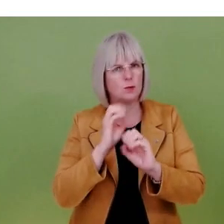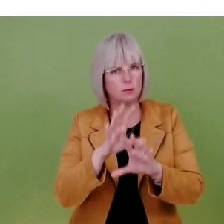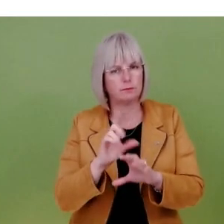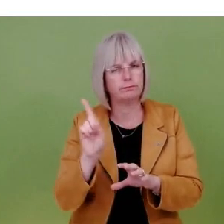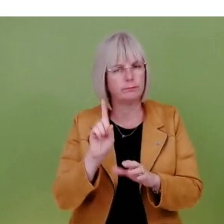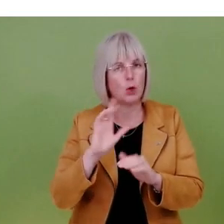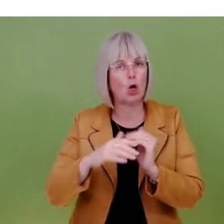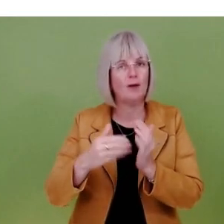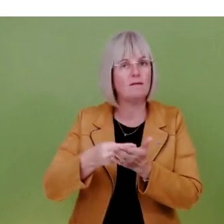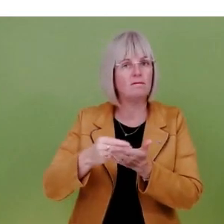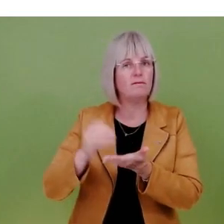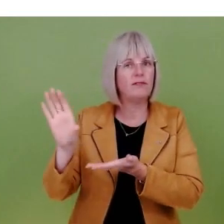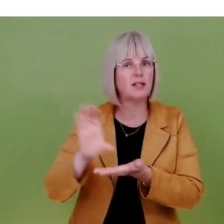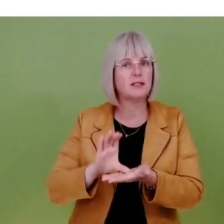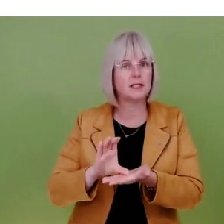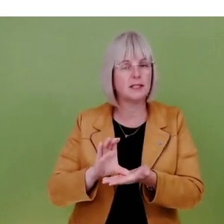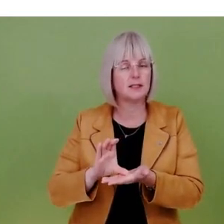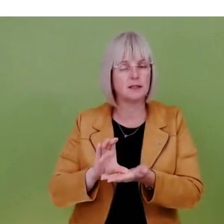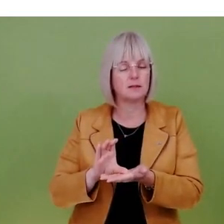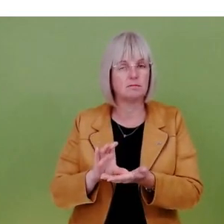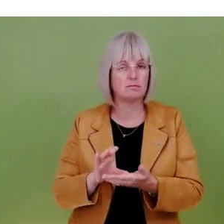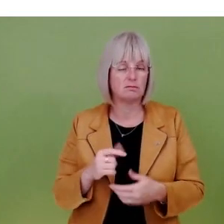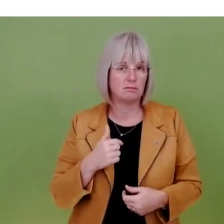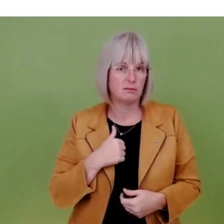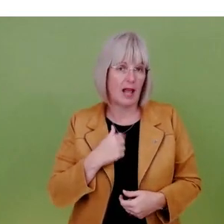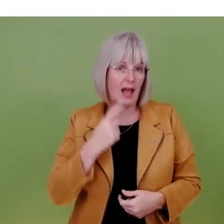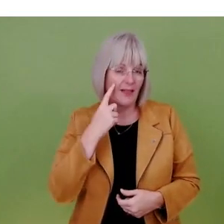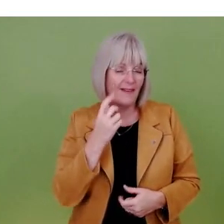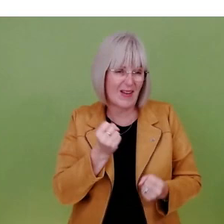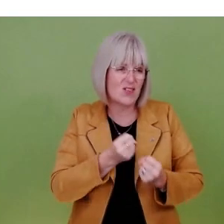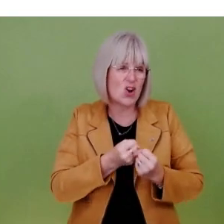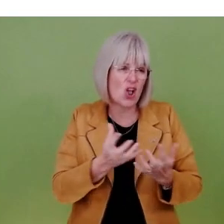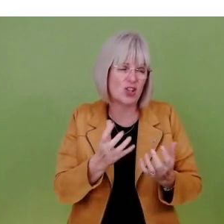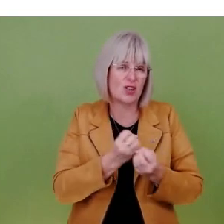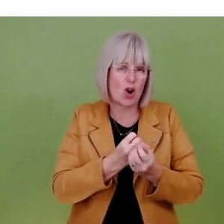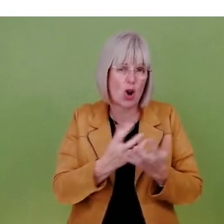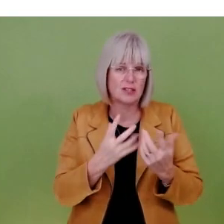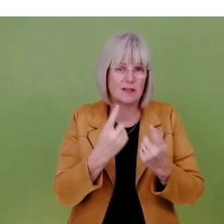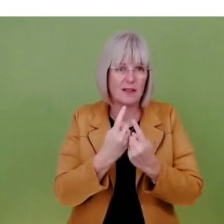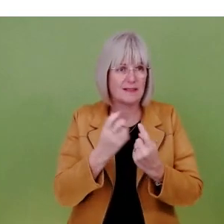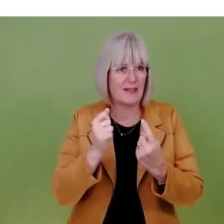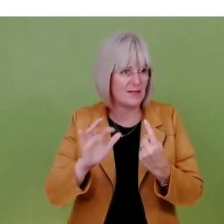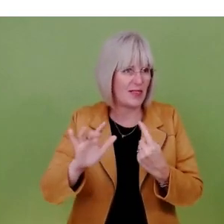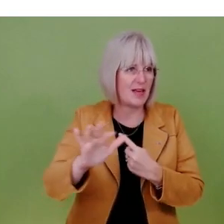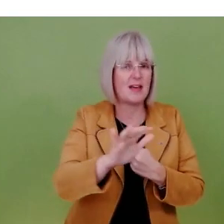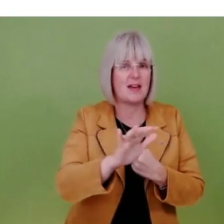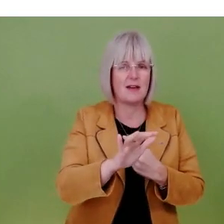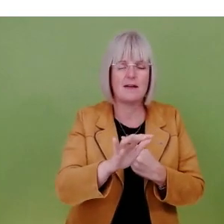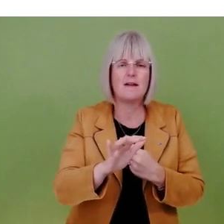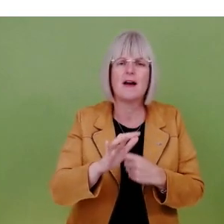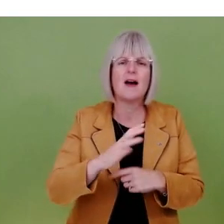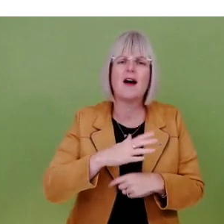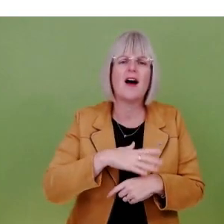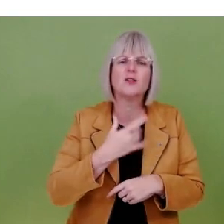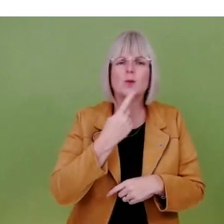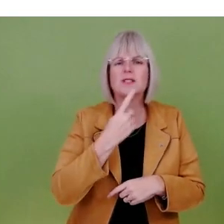And I do think that, again, there's lots and lots of things that are out there. And I don't want to in any way say, this is all getting solved